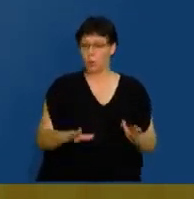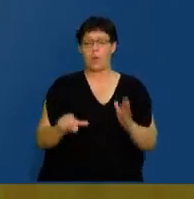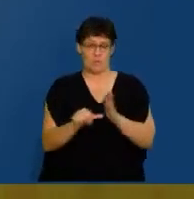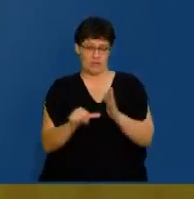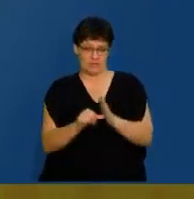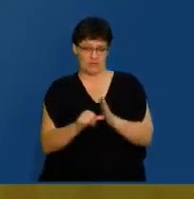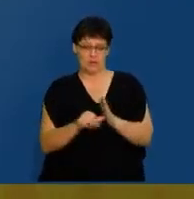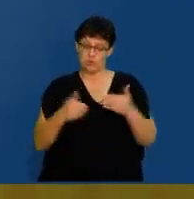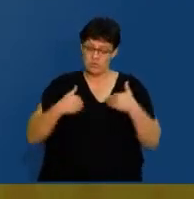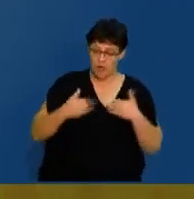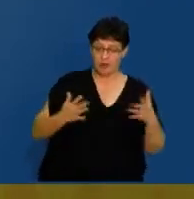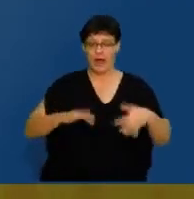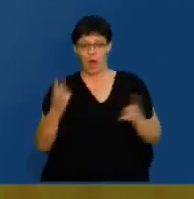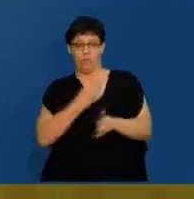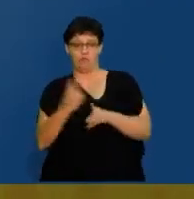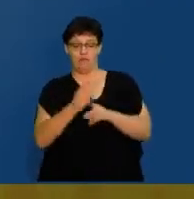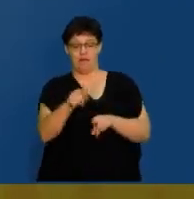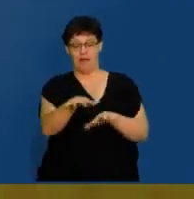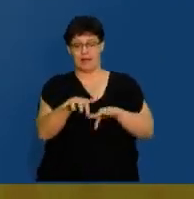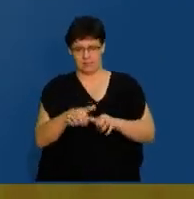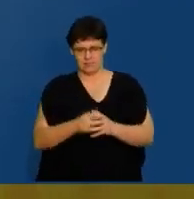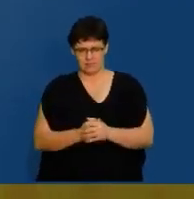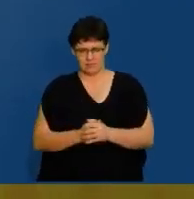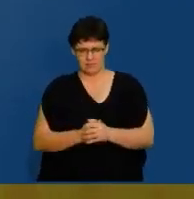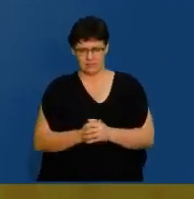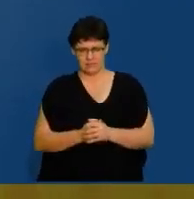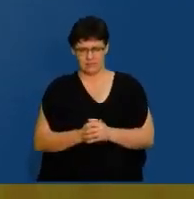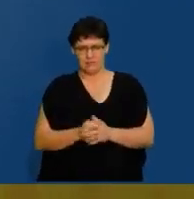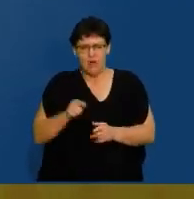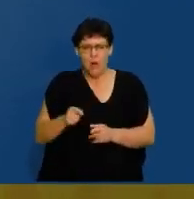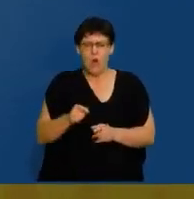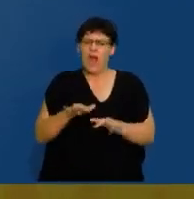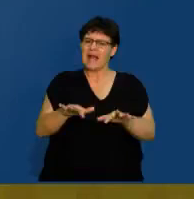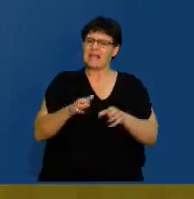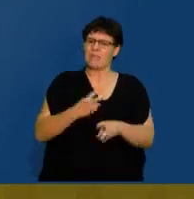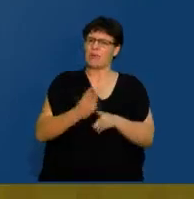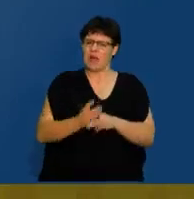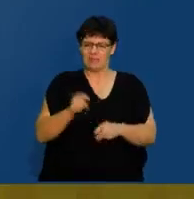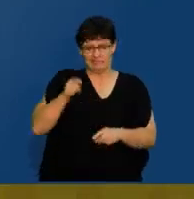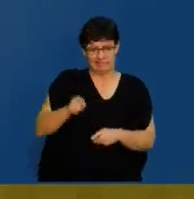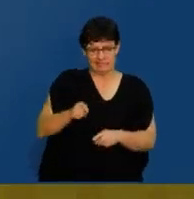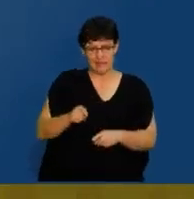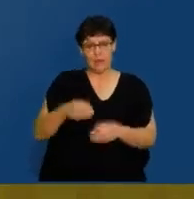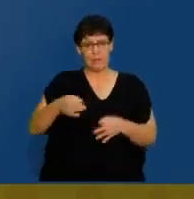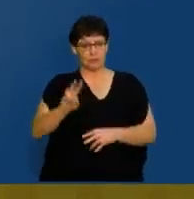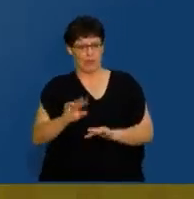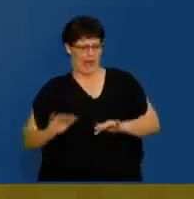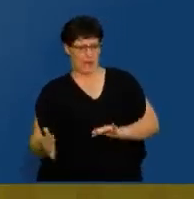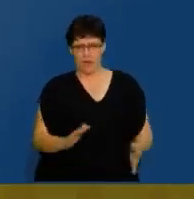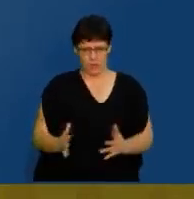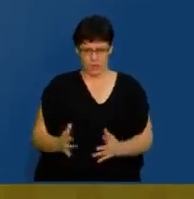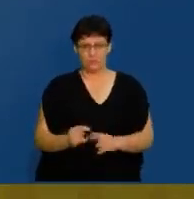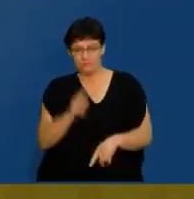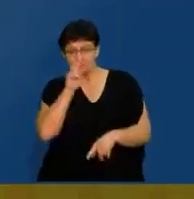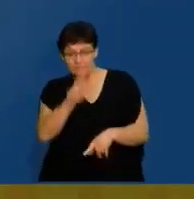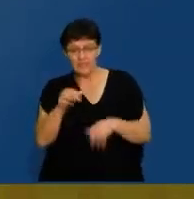start your preparing for this. So how do you prepare for this exam? Let's have a look at that, and we'll discuss a strategy